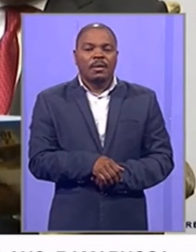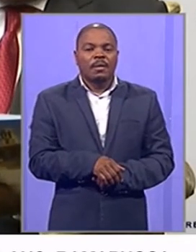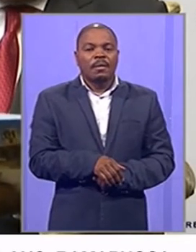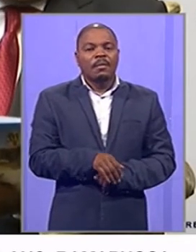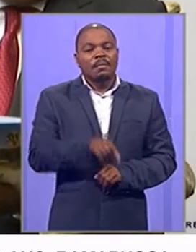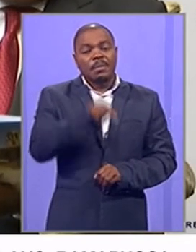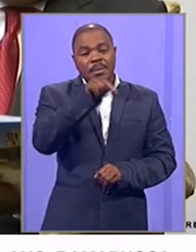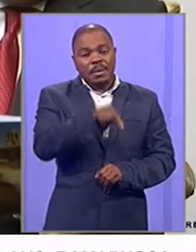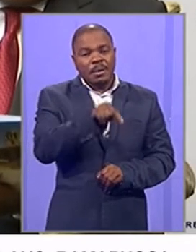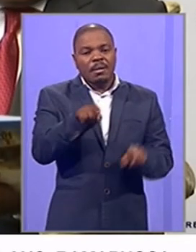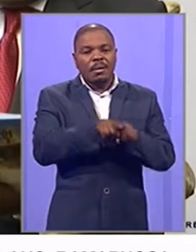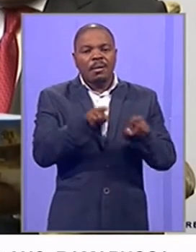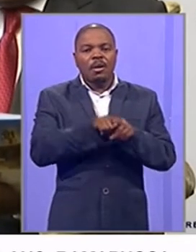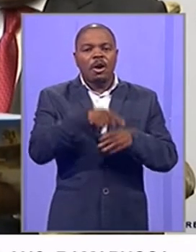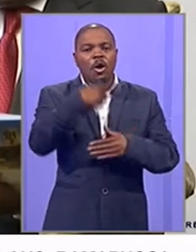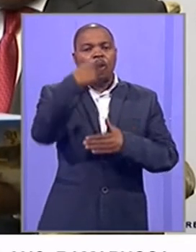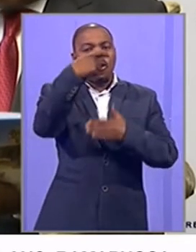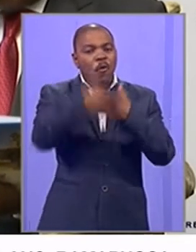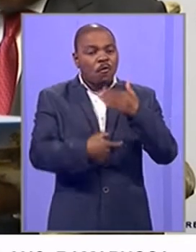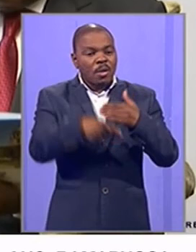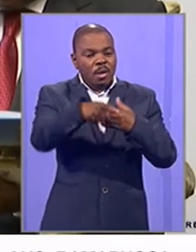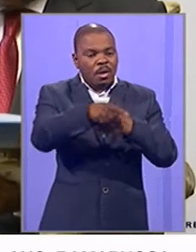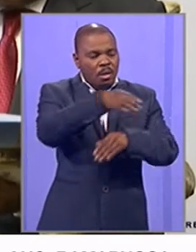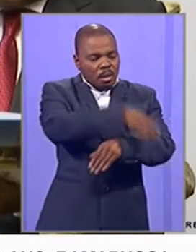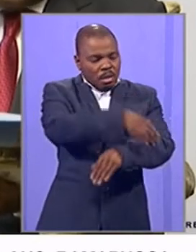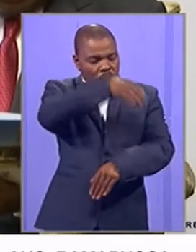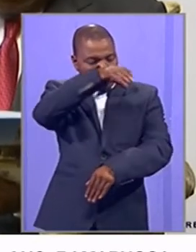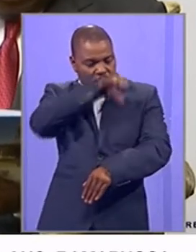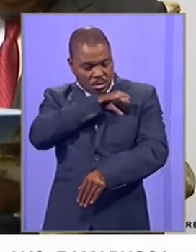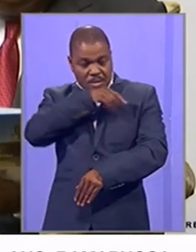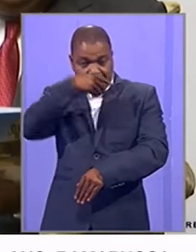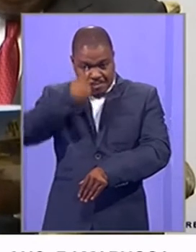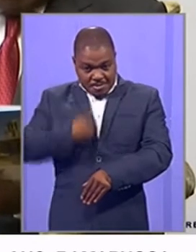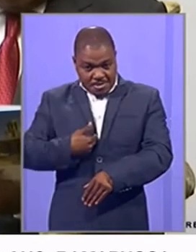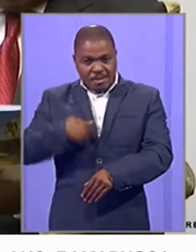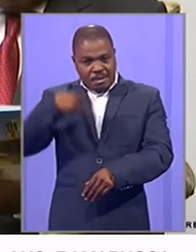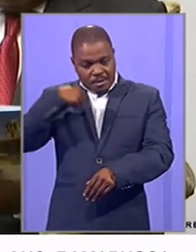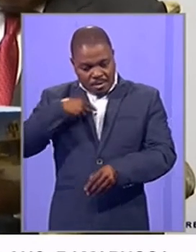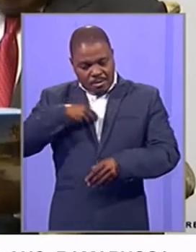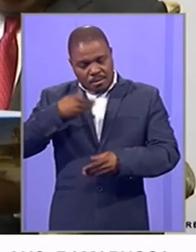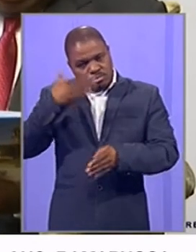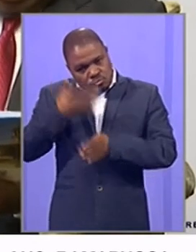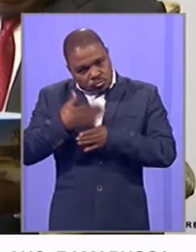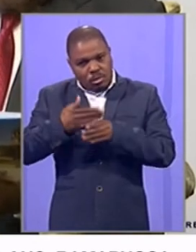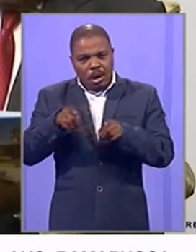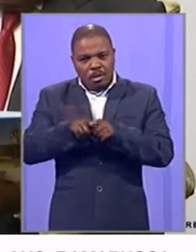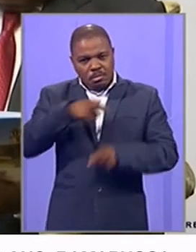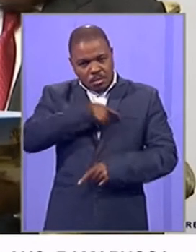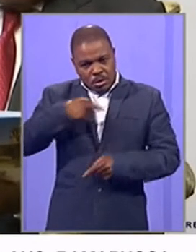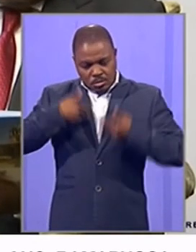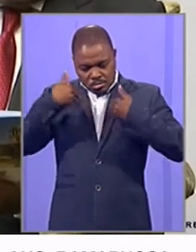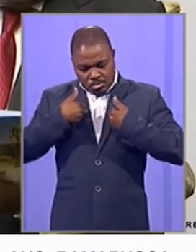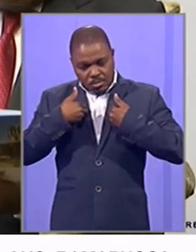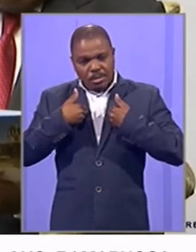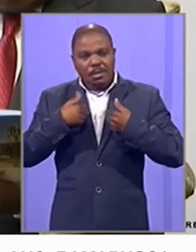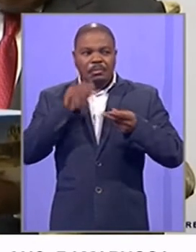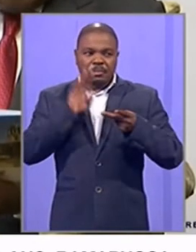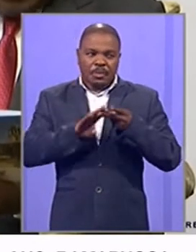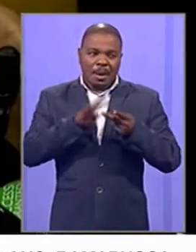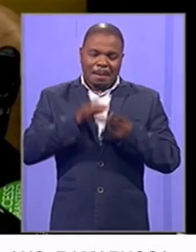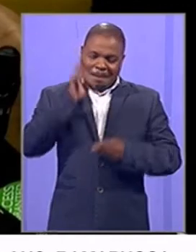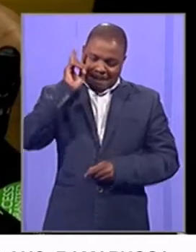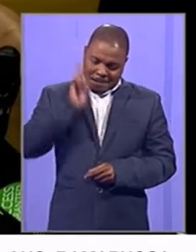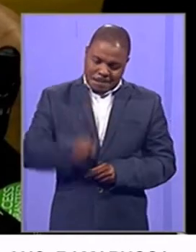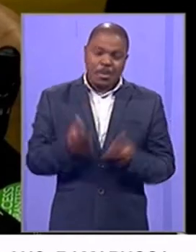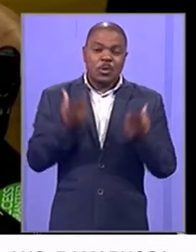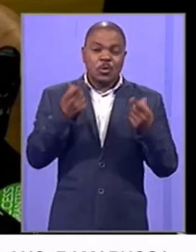the conference that has given me my marching orders in terms of the work I do, I have to go